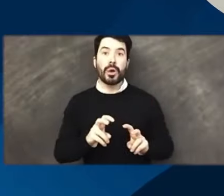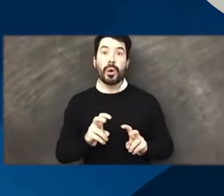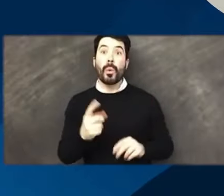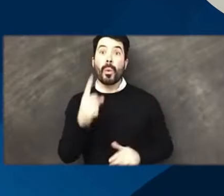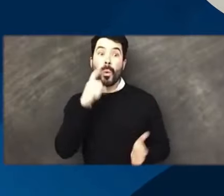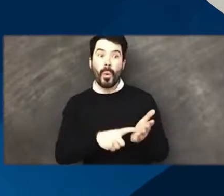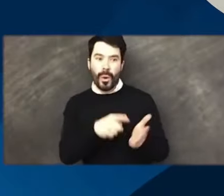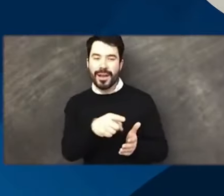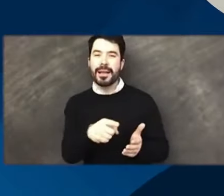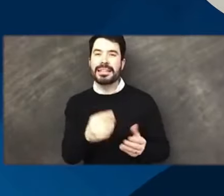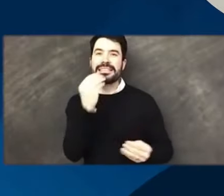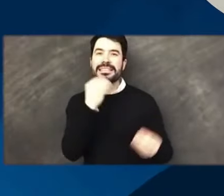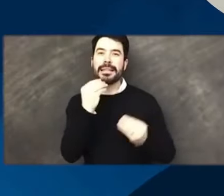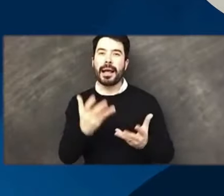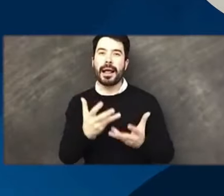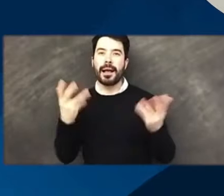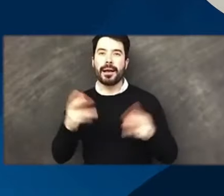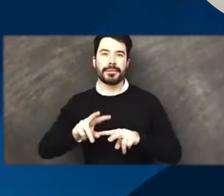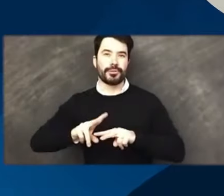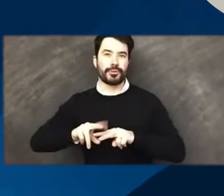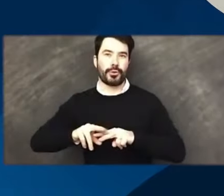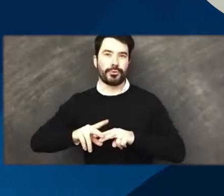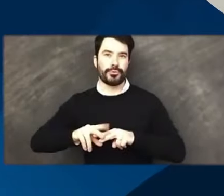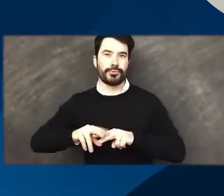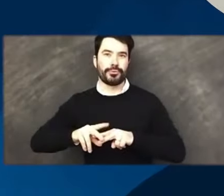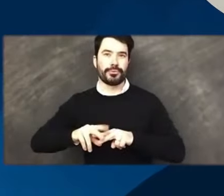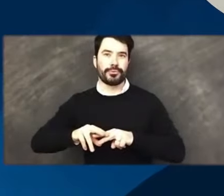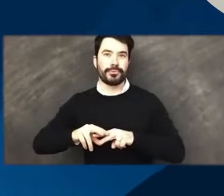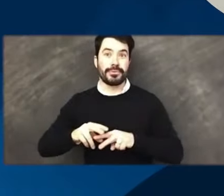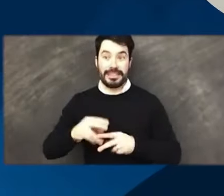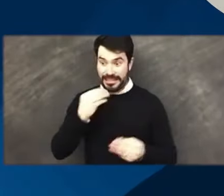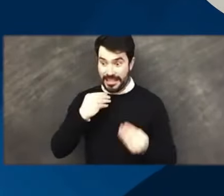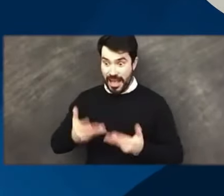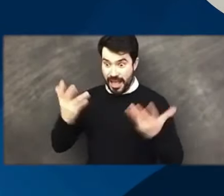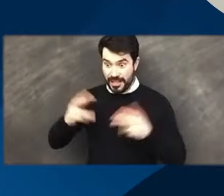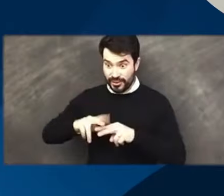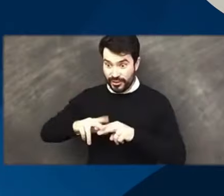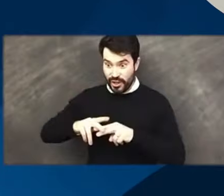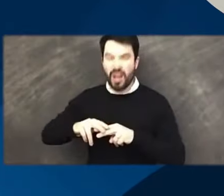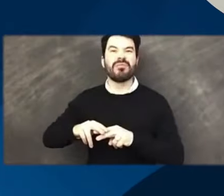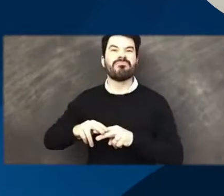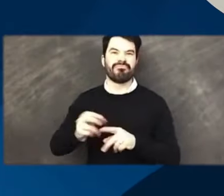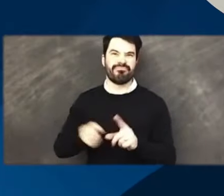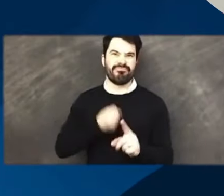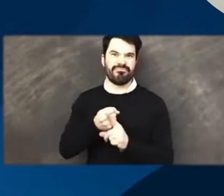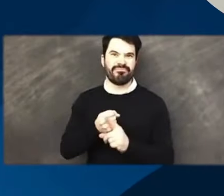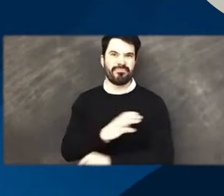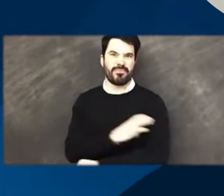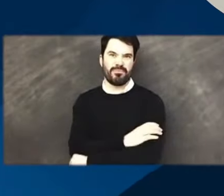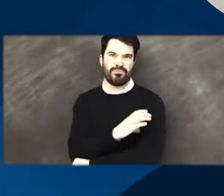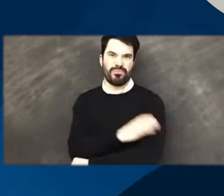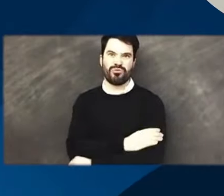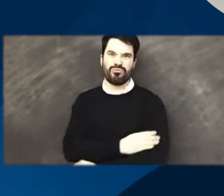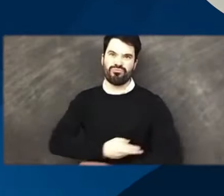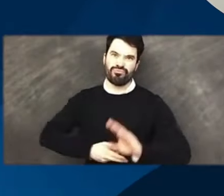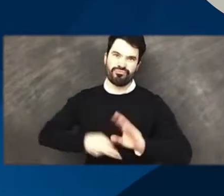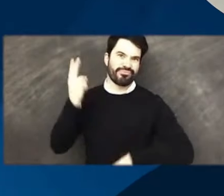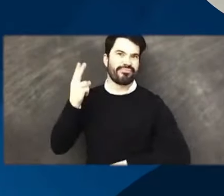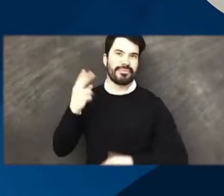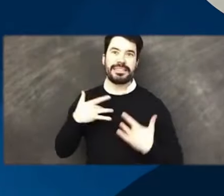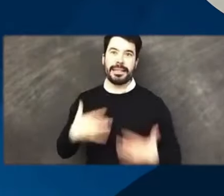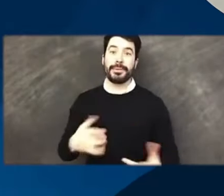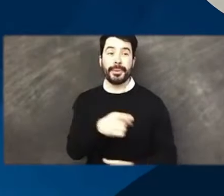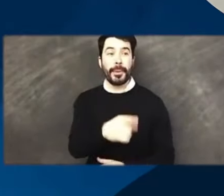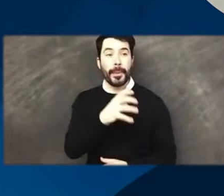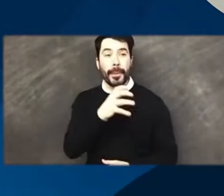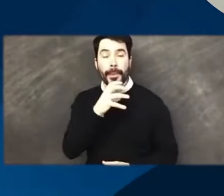is an association with an elevated sodium intake or salt intake with high blood pressure, particularly in older people who may have a